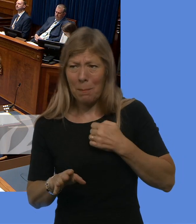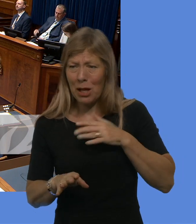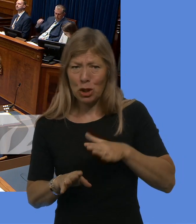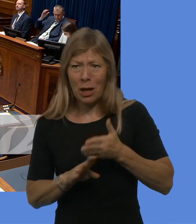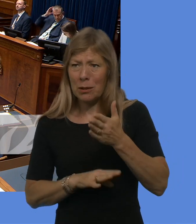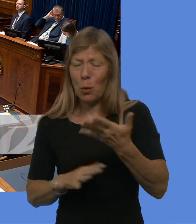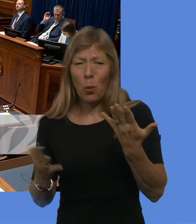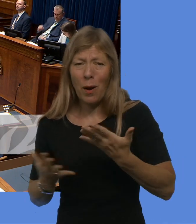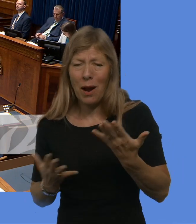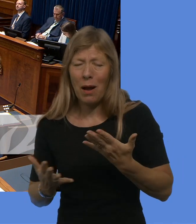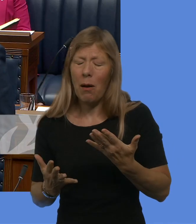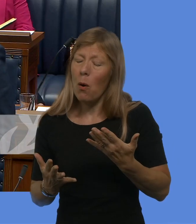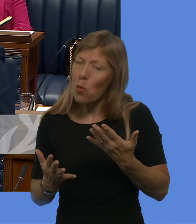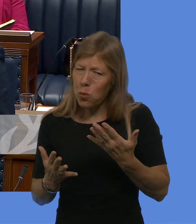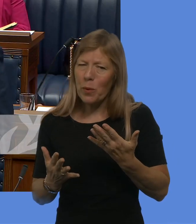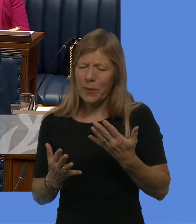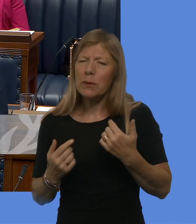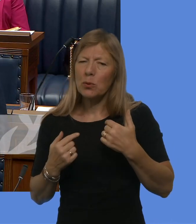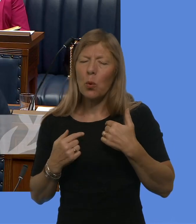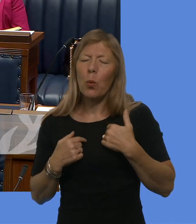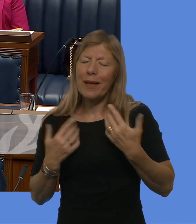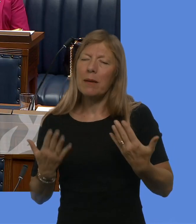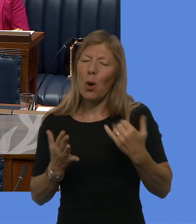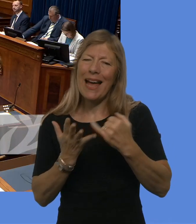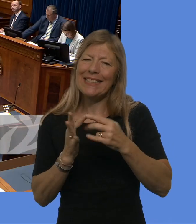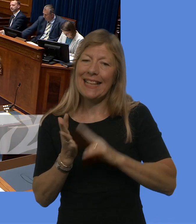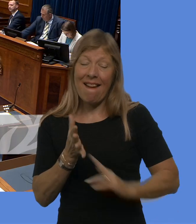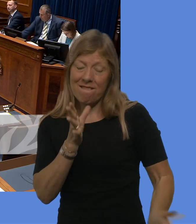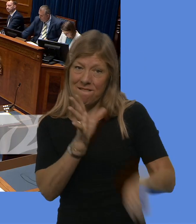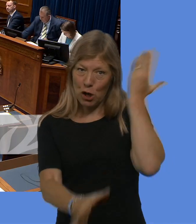first approach, and we are trying to address this issue.